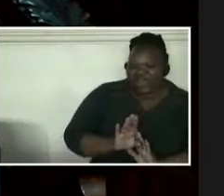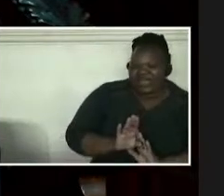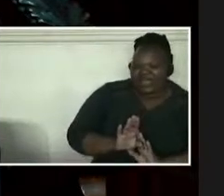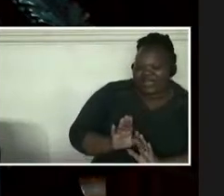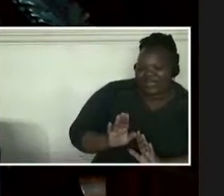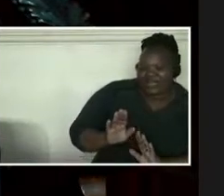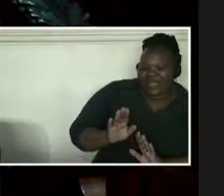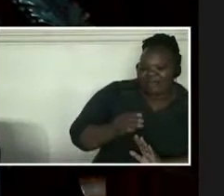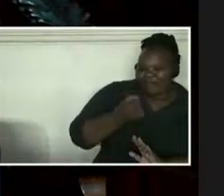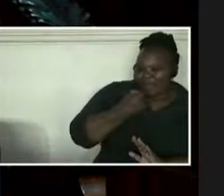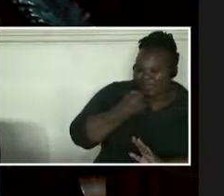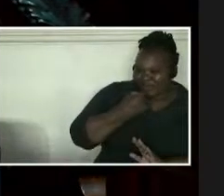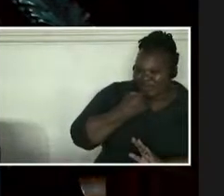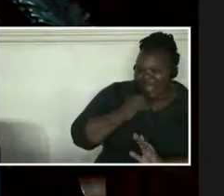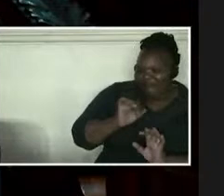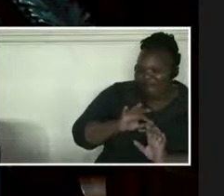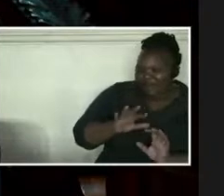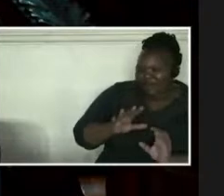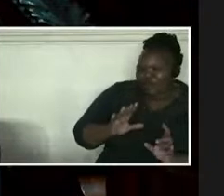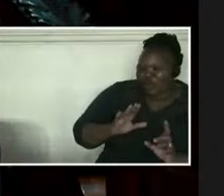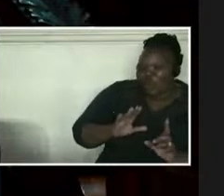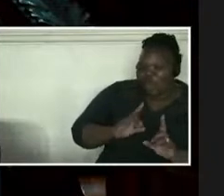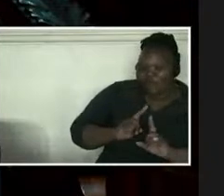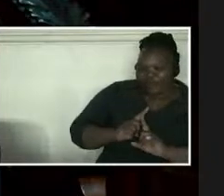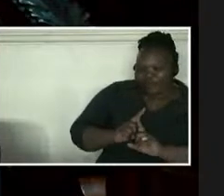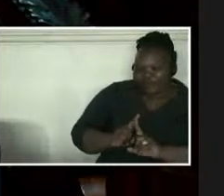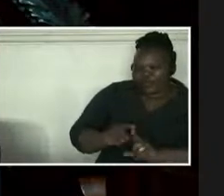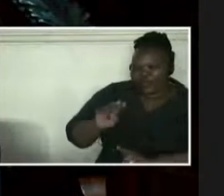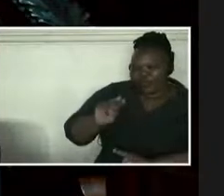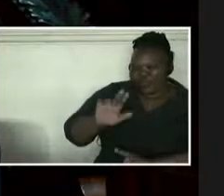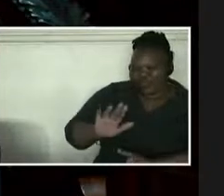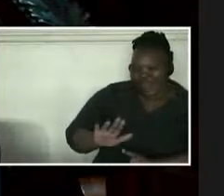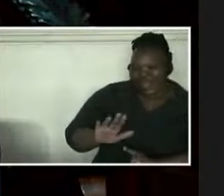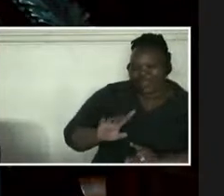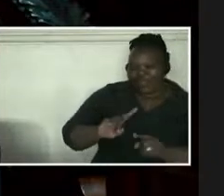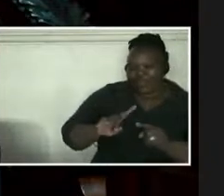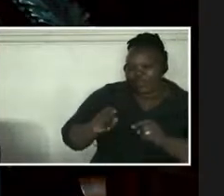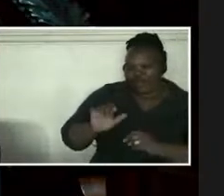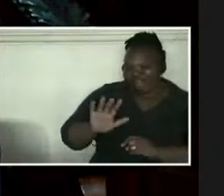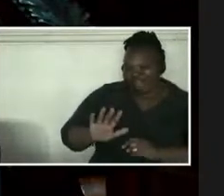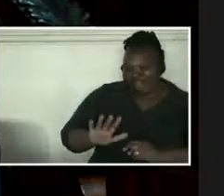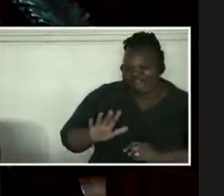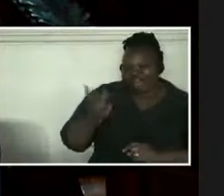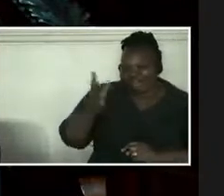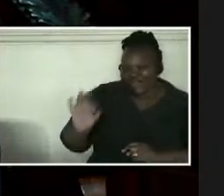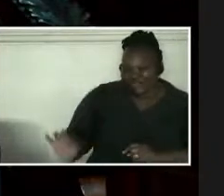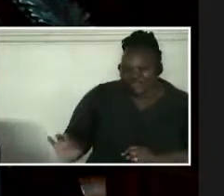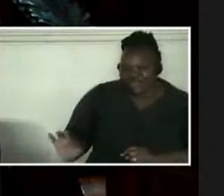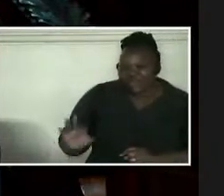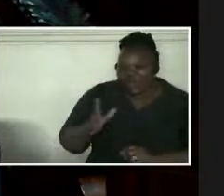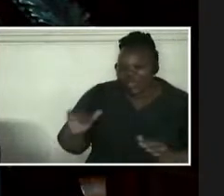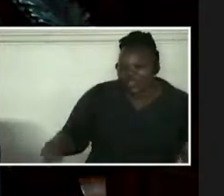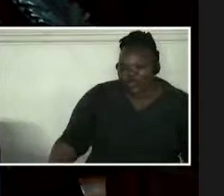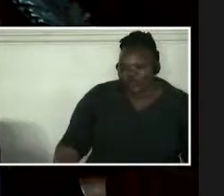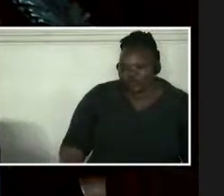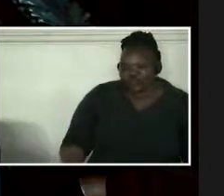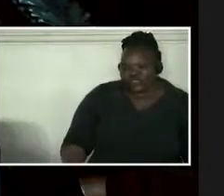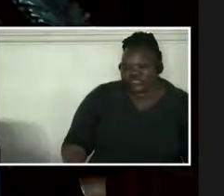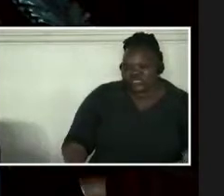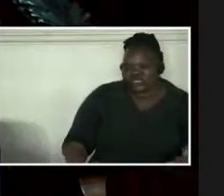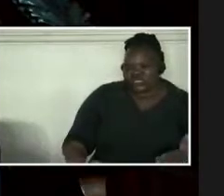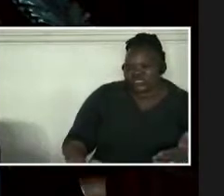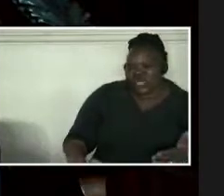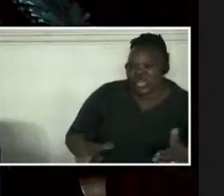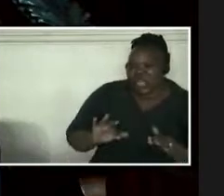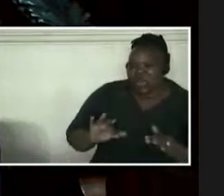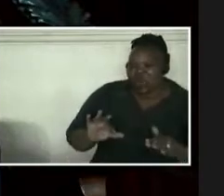loss to follow-up treatment which is still very high at 29.5 percent we've also introduced what we call a